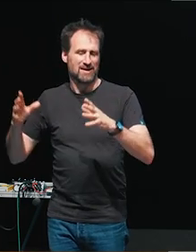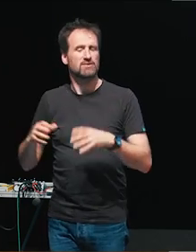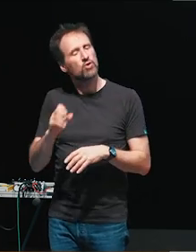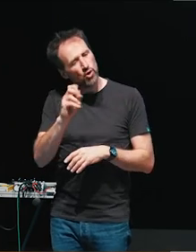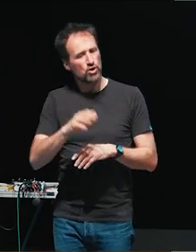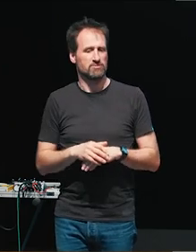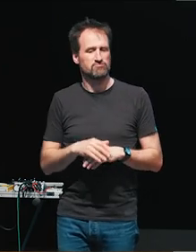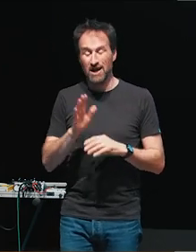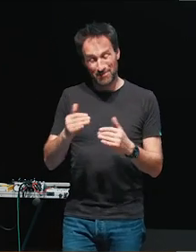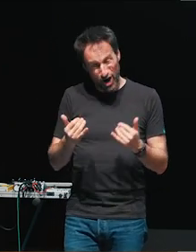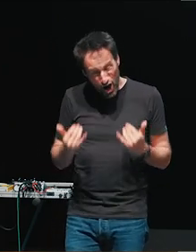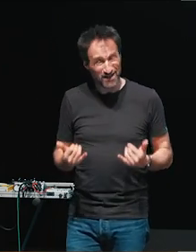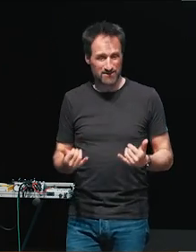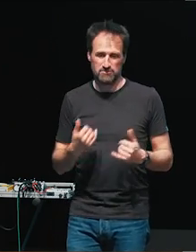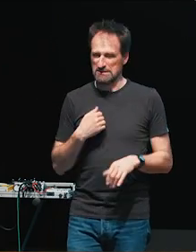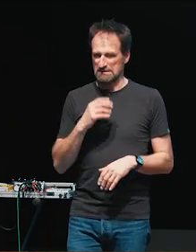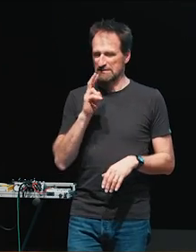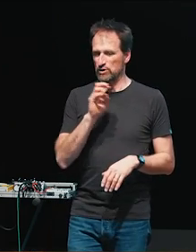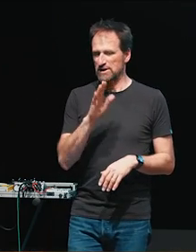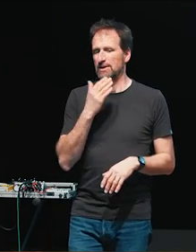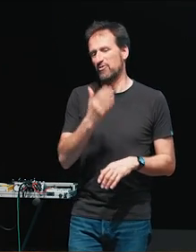implementation, serverless is not something I would recommend.